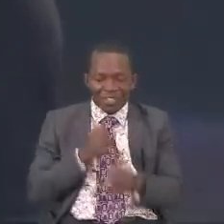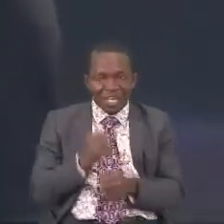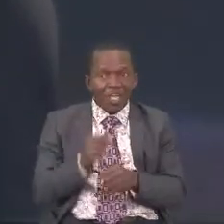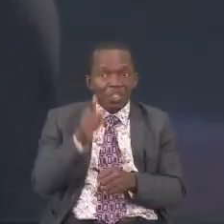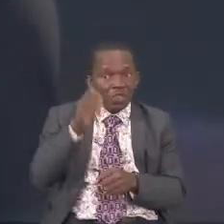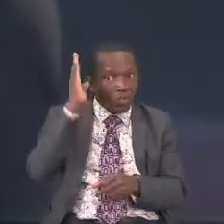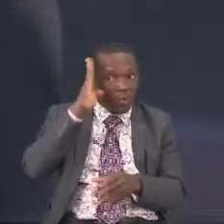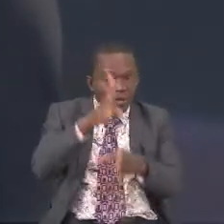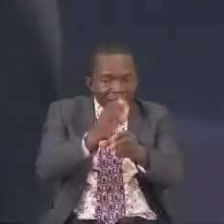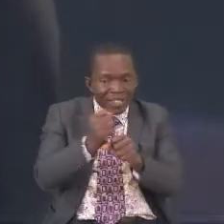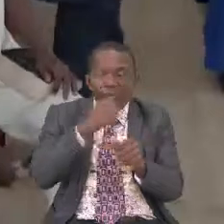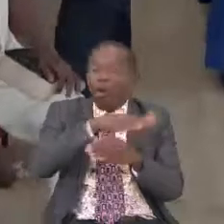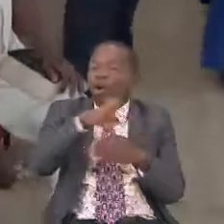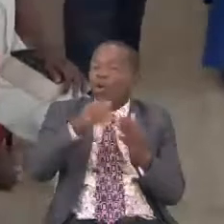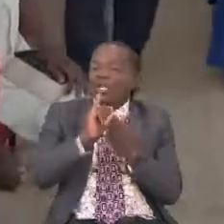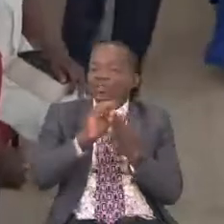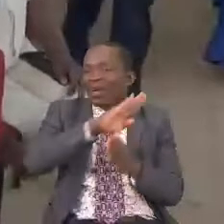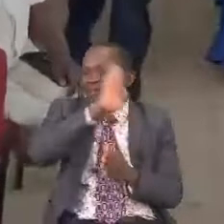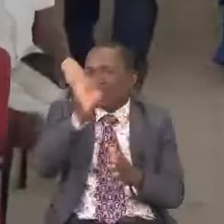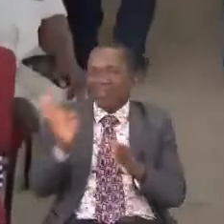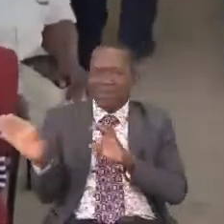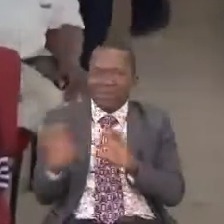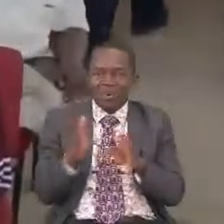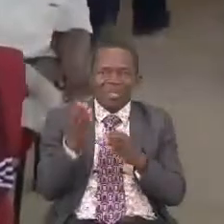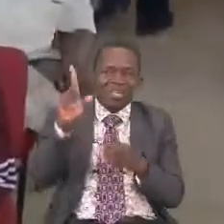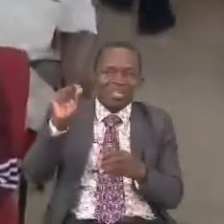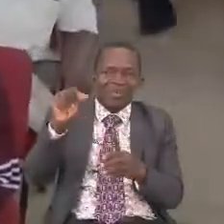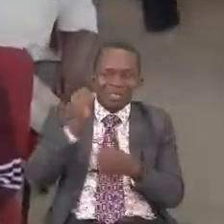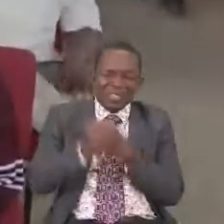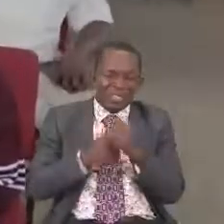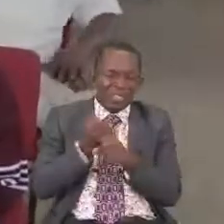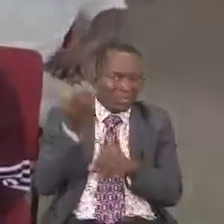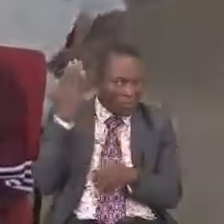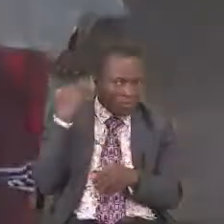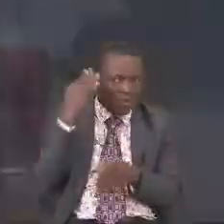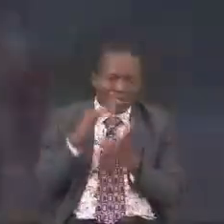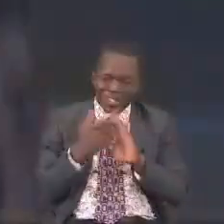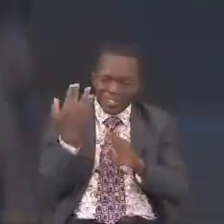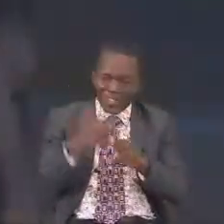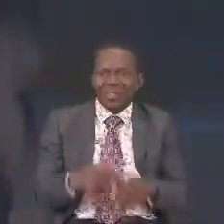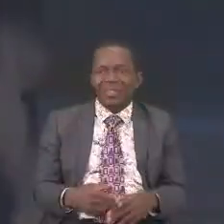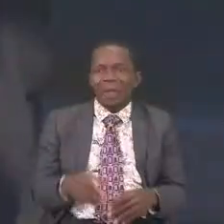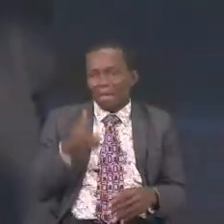not done in 20 years. Because now, the